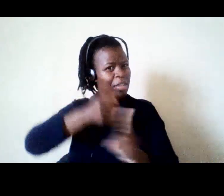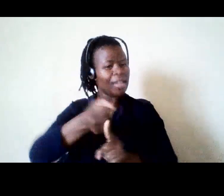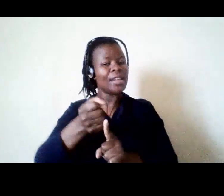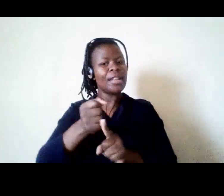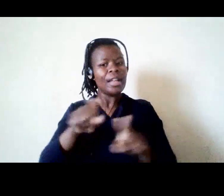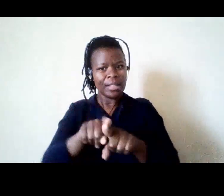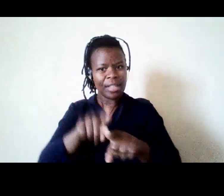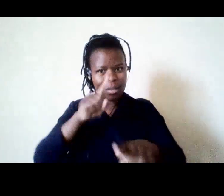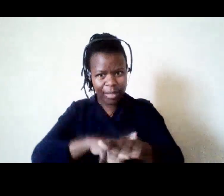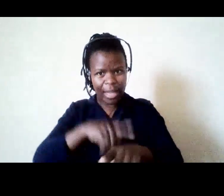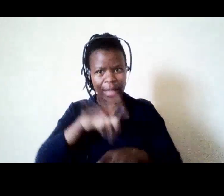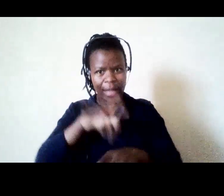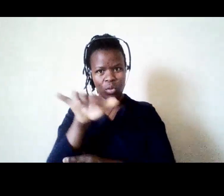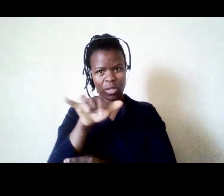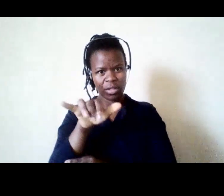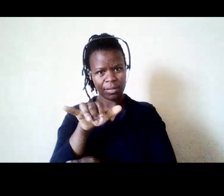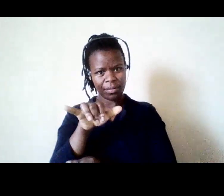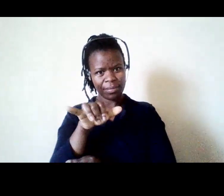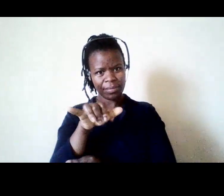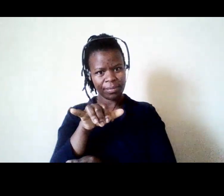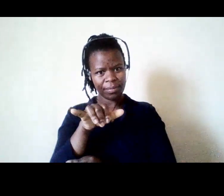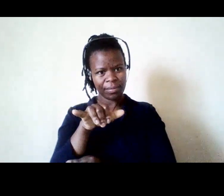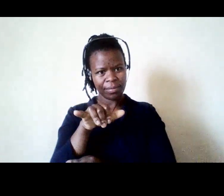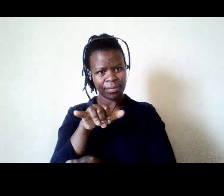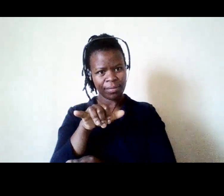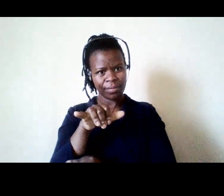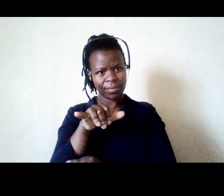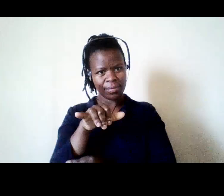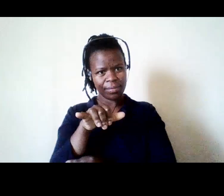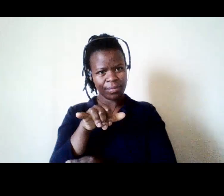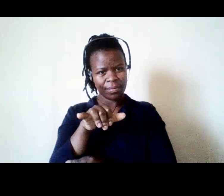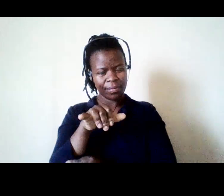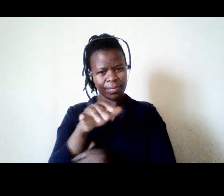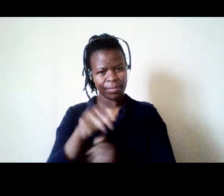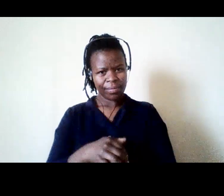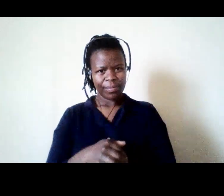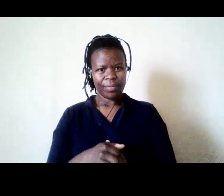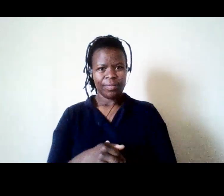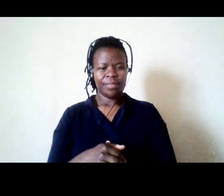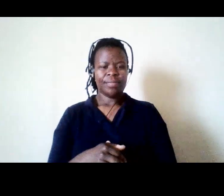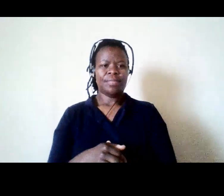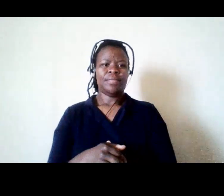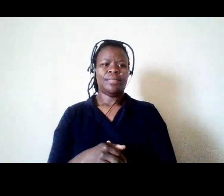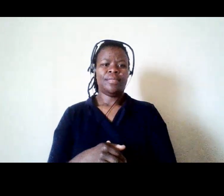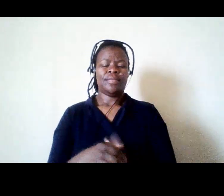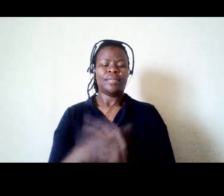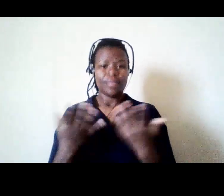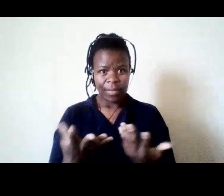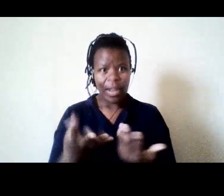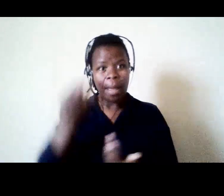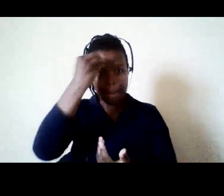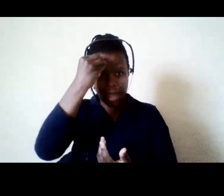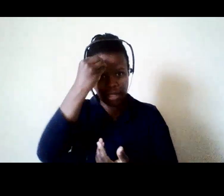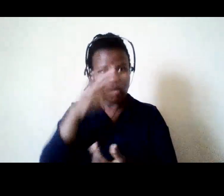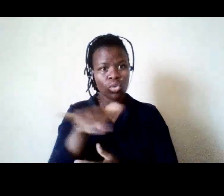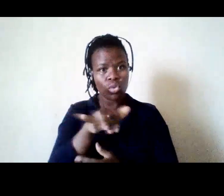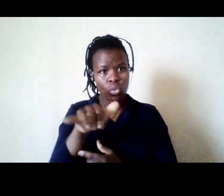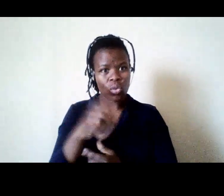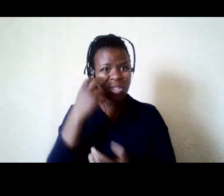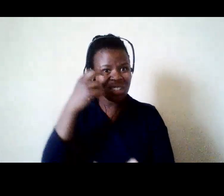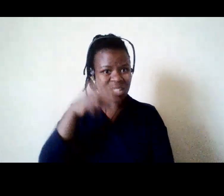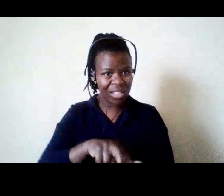during the challenges or any matters that need to be challenged or give us solutions for persons